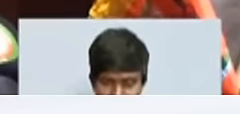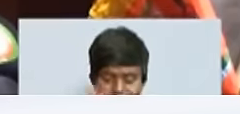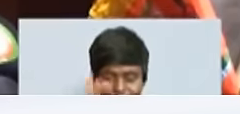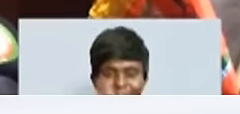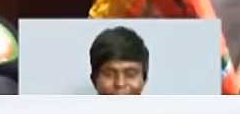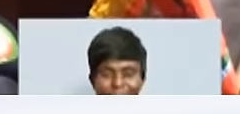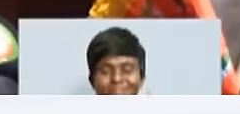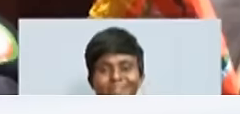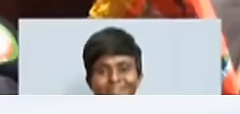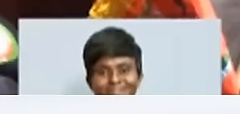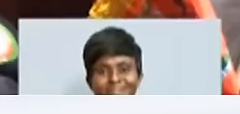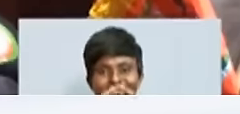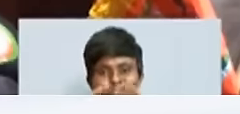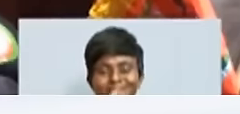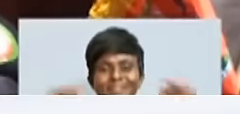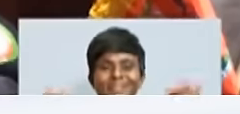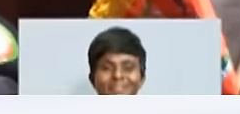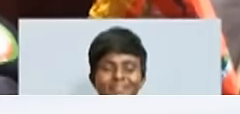results.